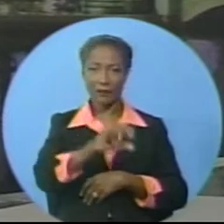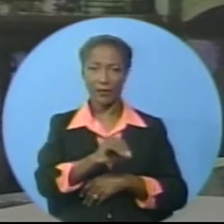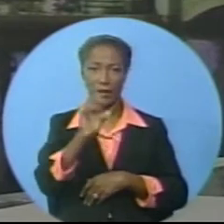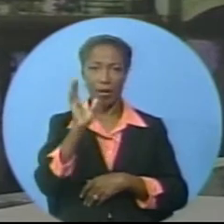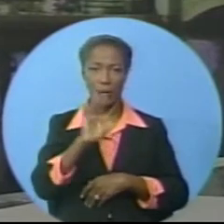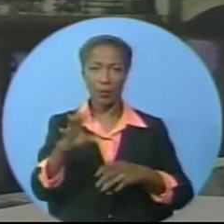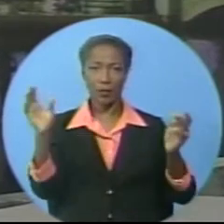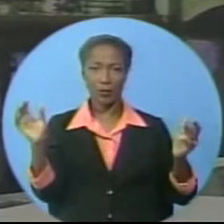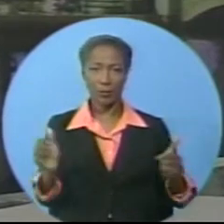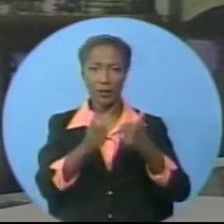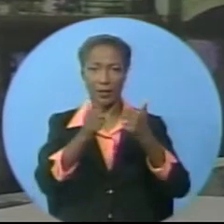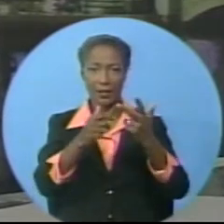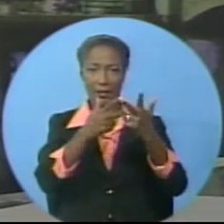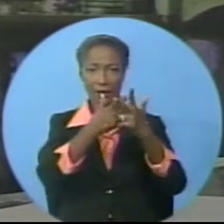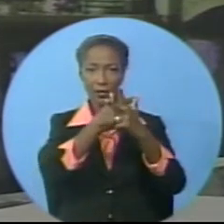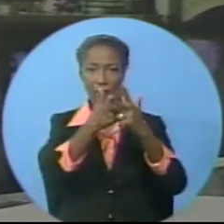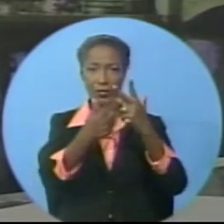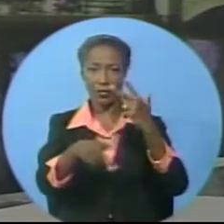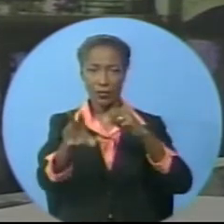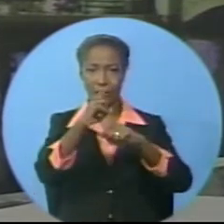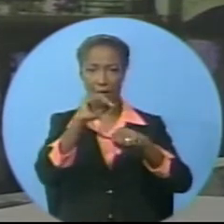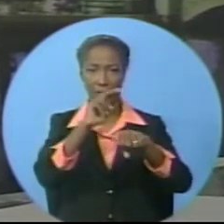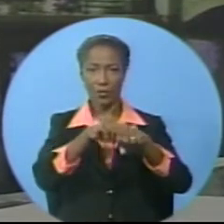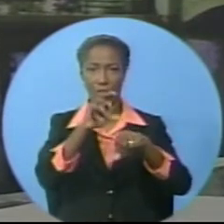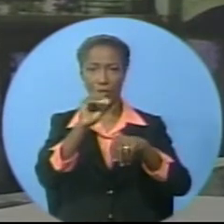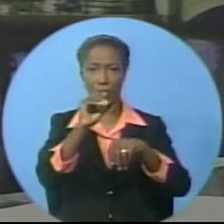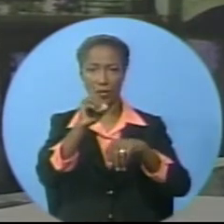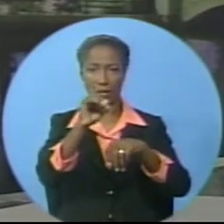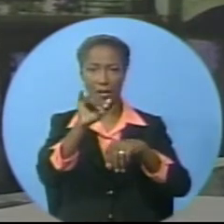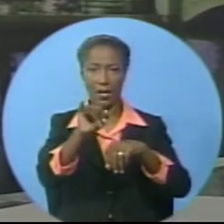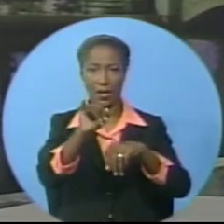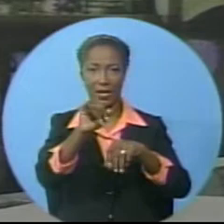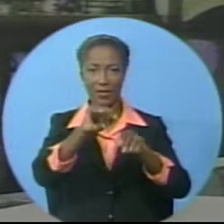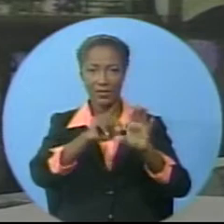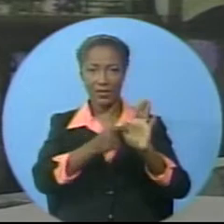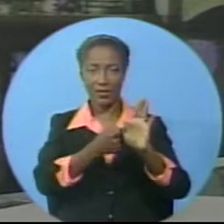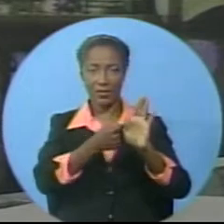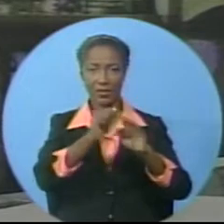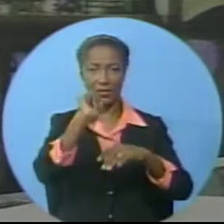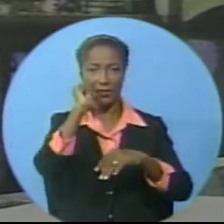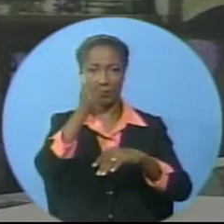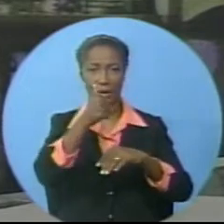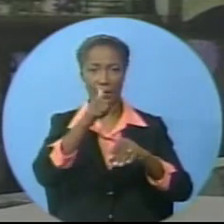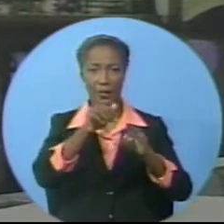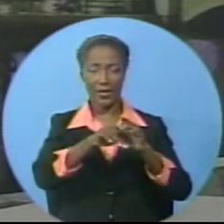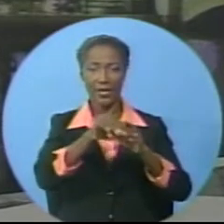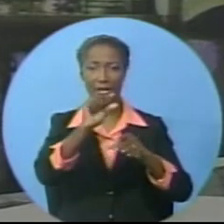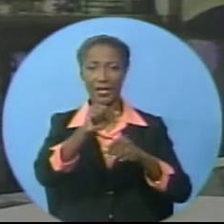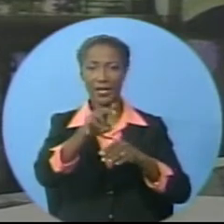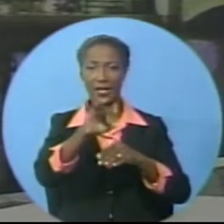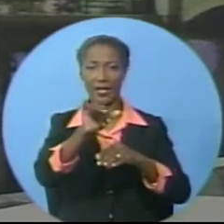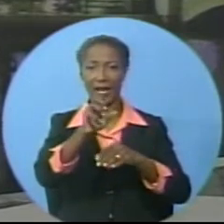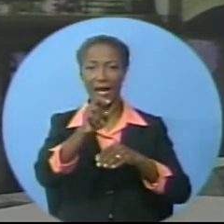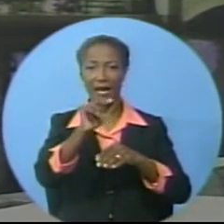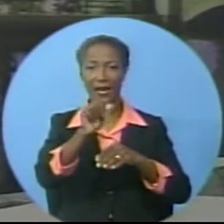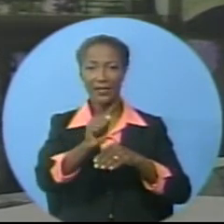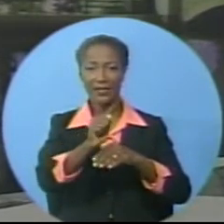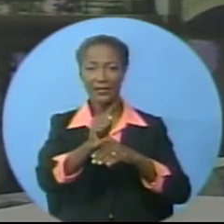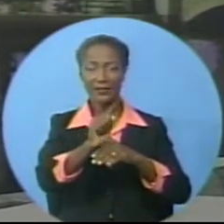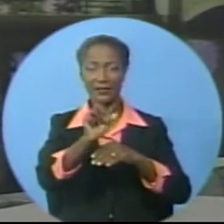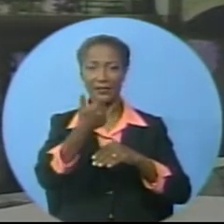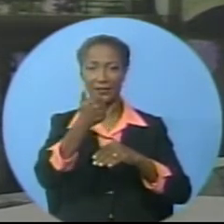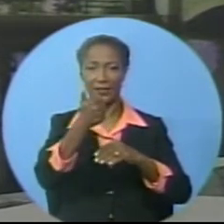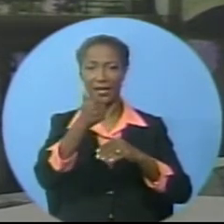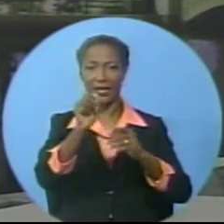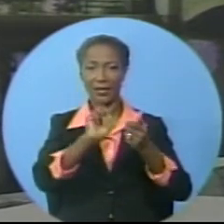of the Tri-Nation ODI series starting tomorrow at Providence in Guyana. The 10 matches scheduled will provide the Windies